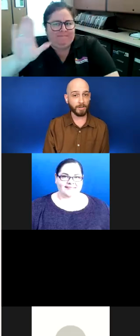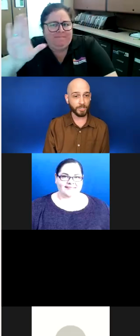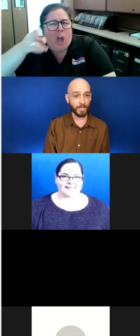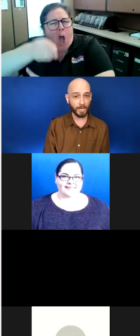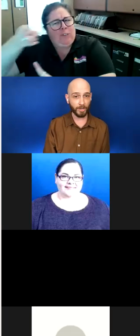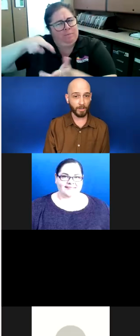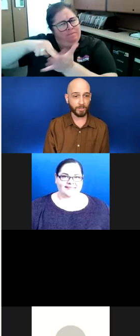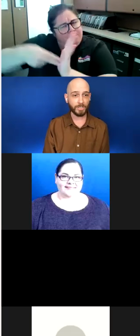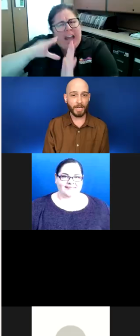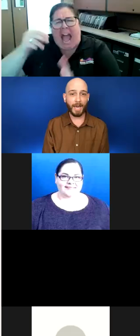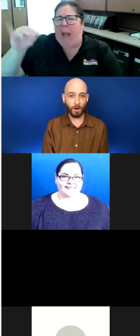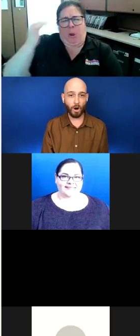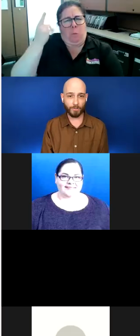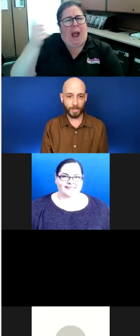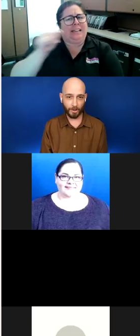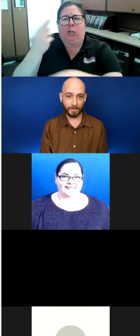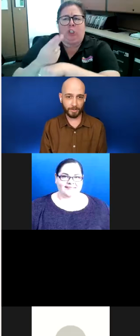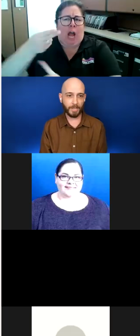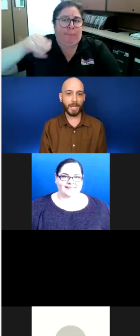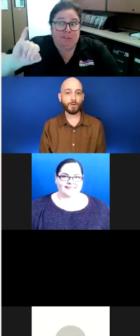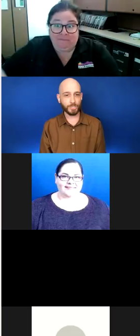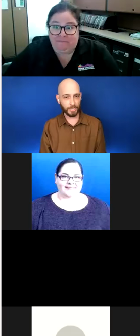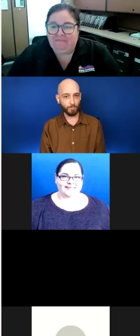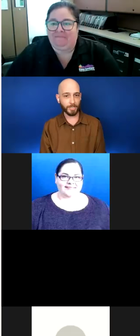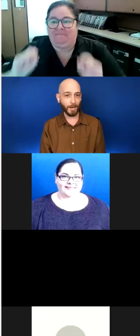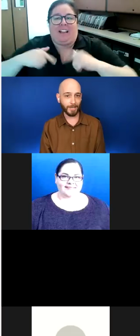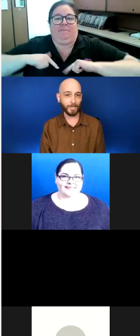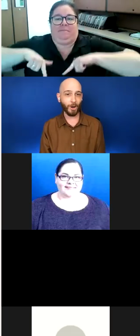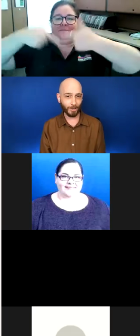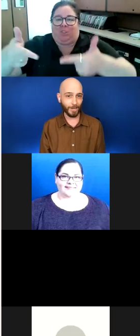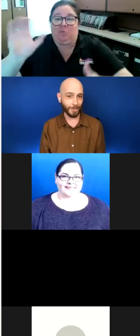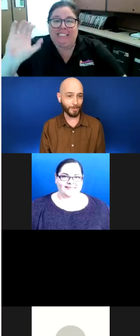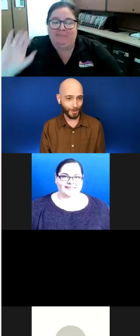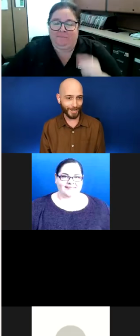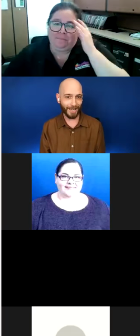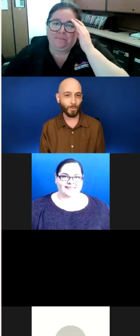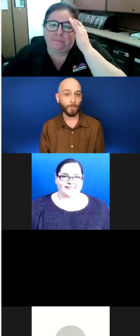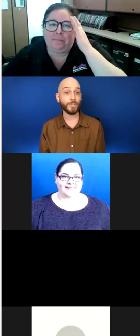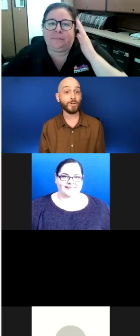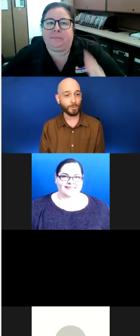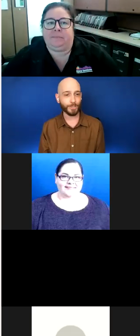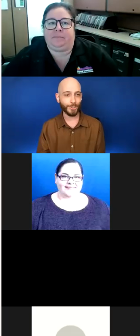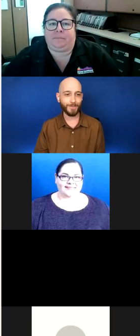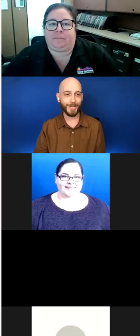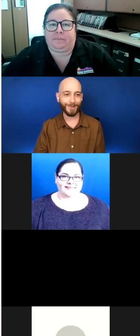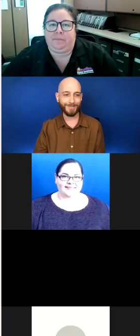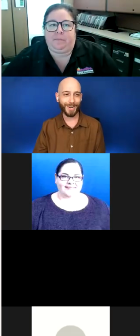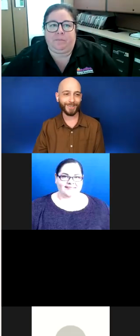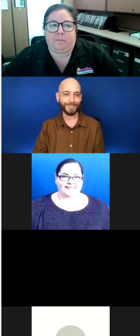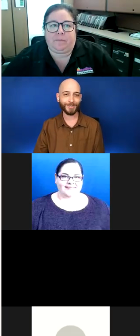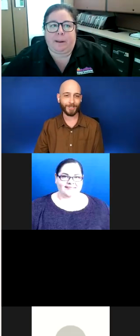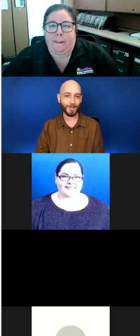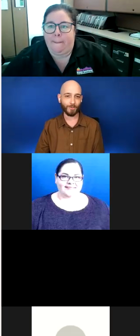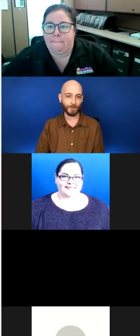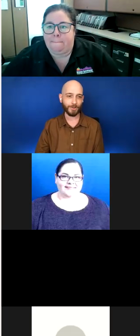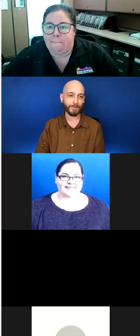deaf-blind, or combined vision and hearing loss, and hard of hearing. And Christy will be talking about the hard of hearing community and why we don't use the term hearing